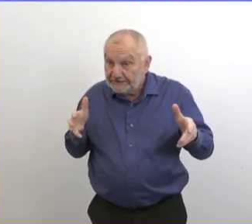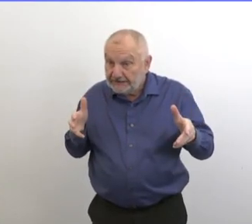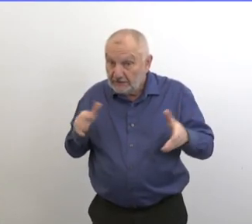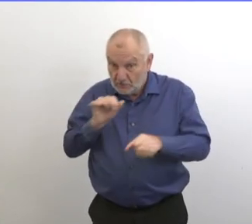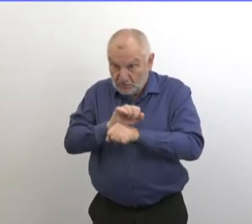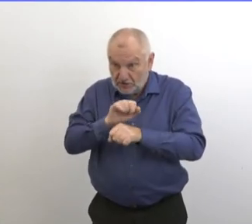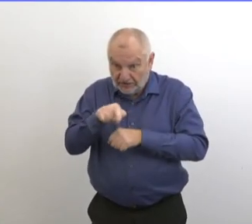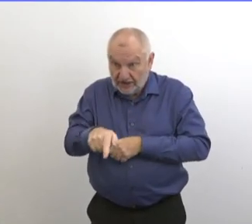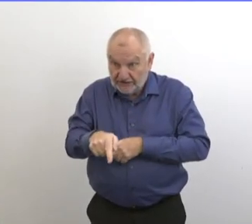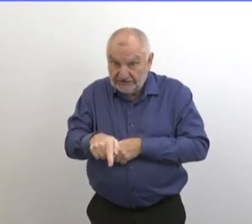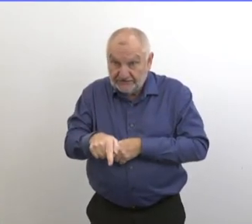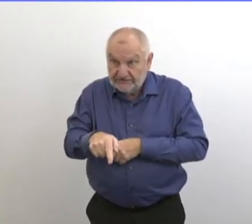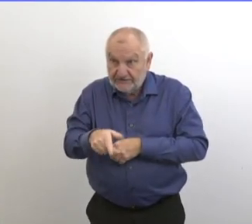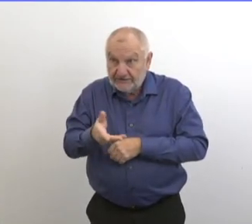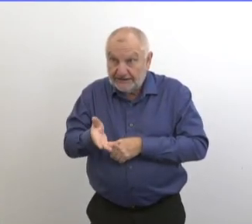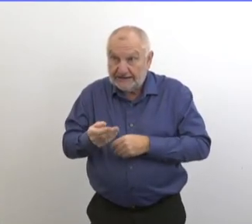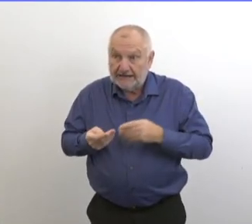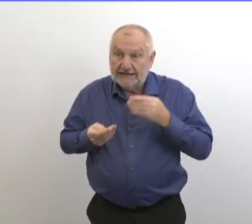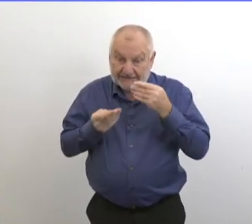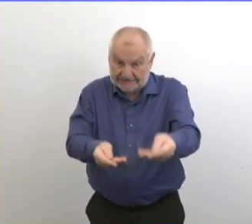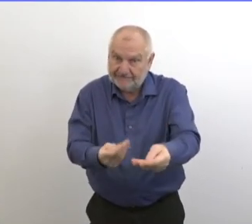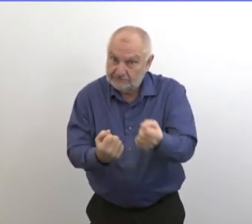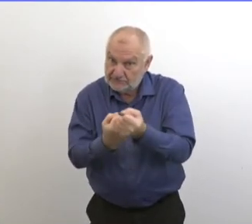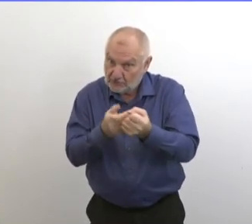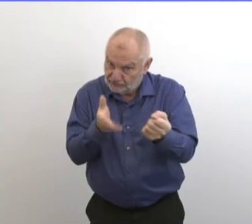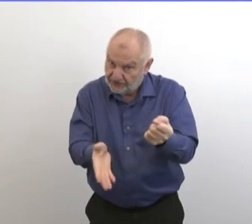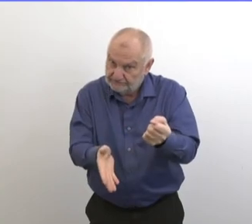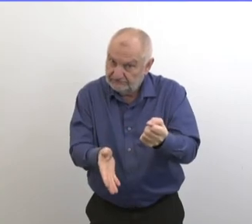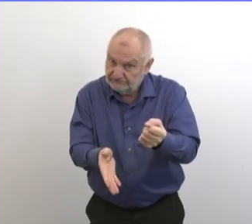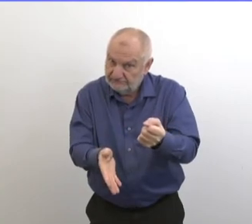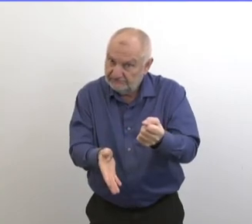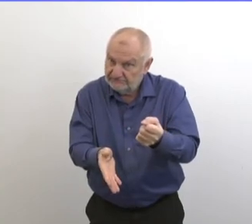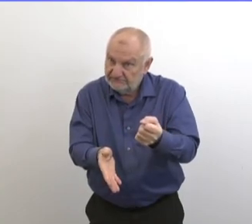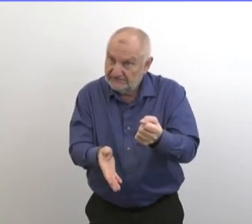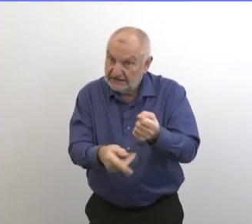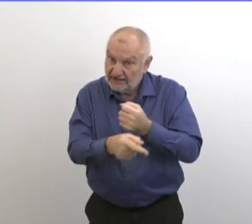they need. You know, they're working, frankly,